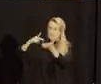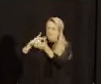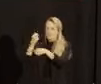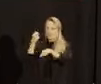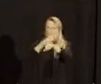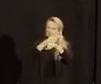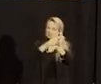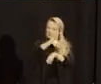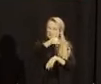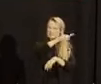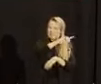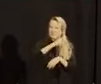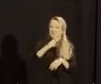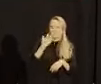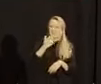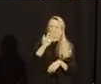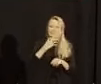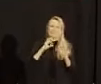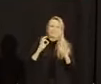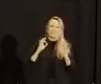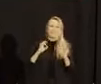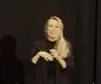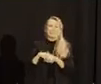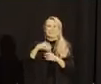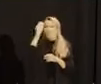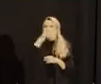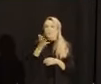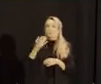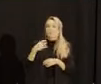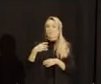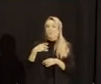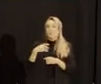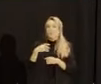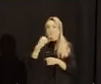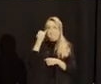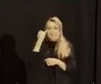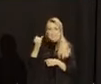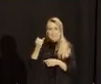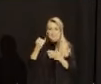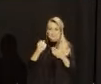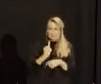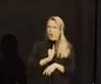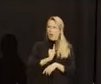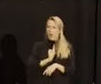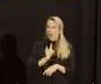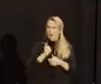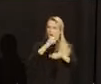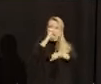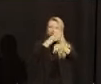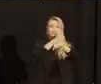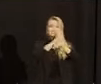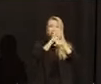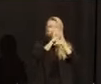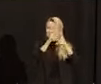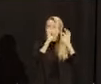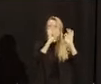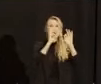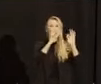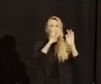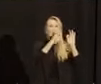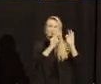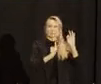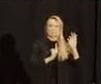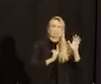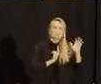one organization, one program. We need opportunities like our internship program to exist